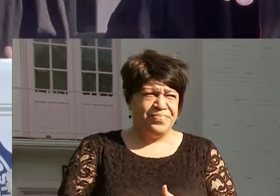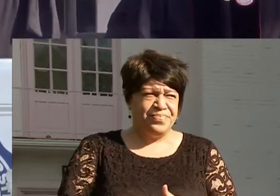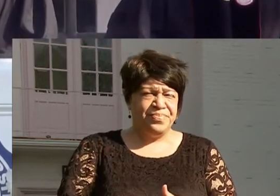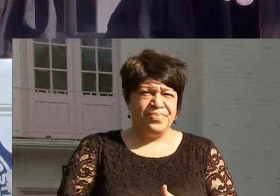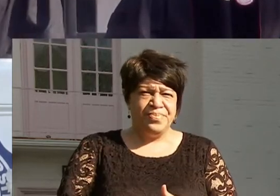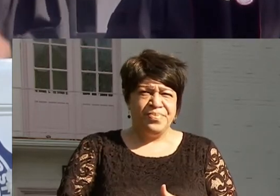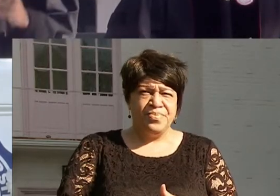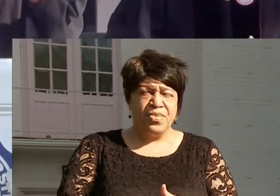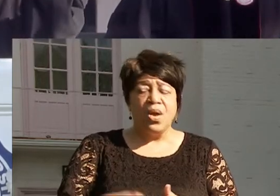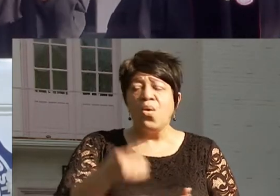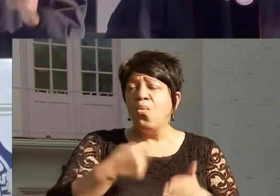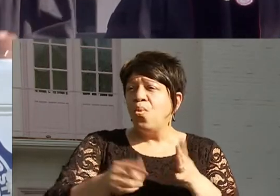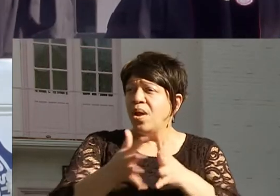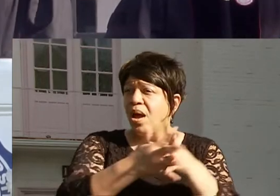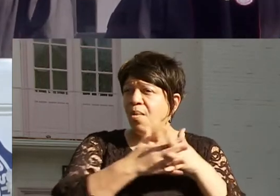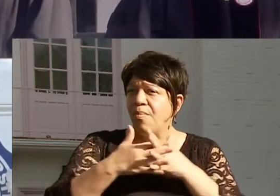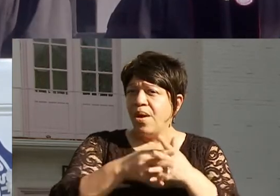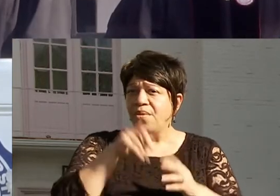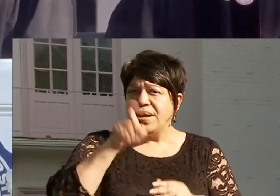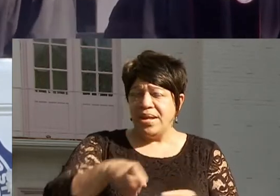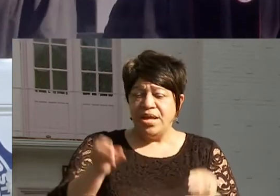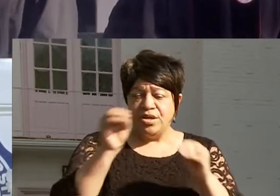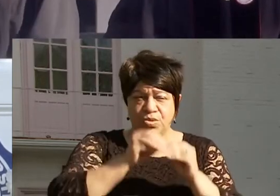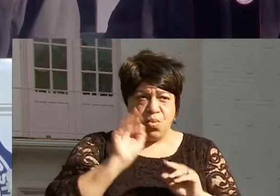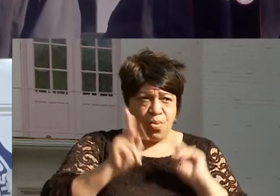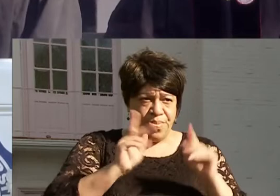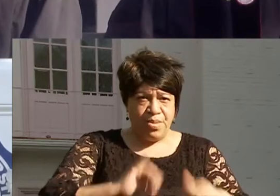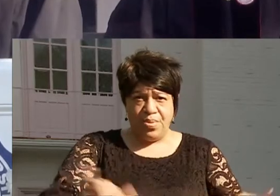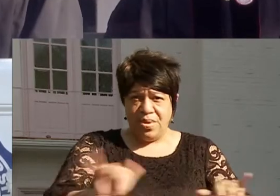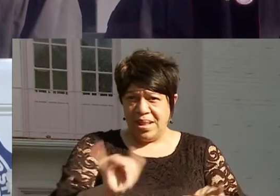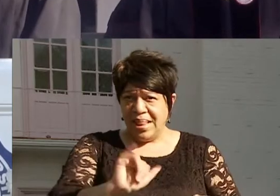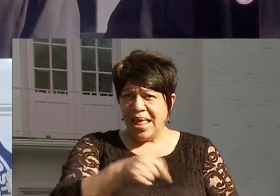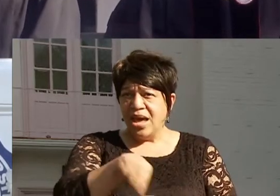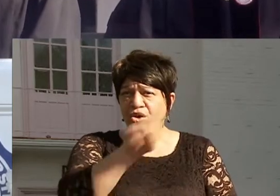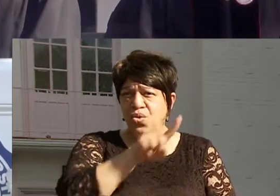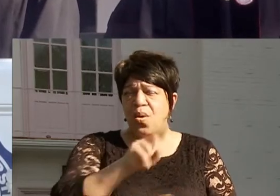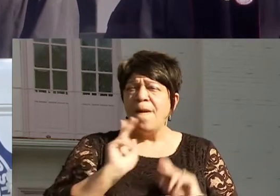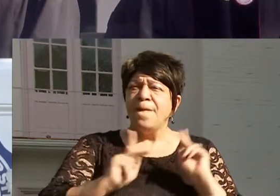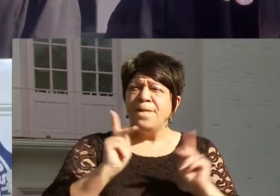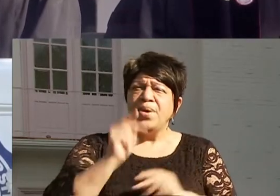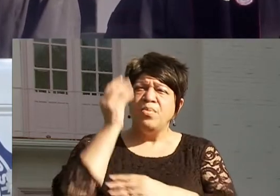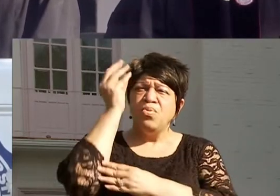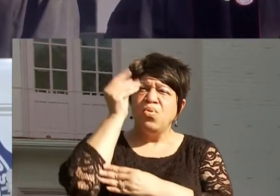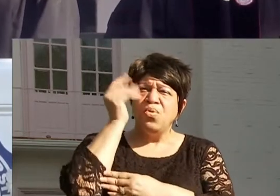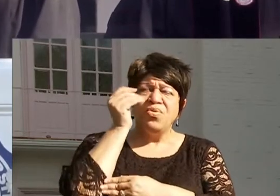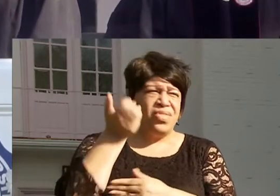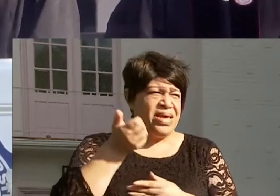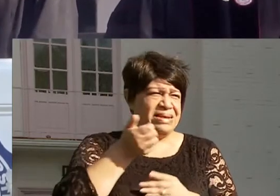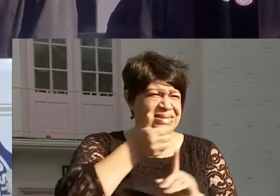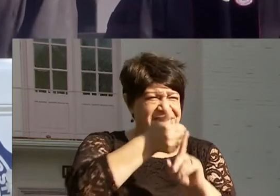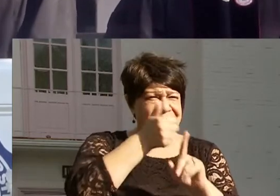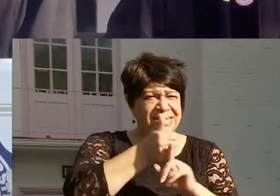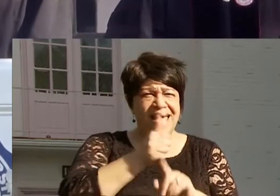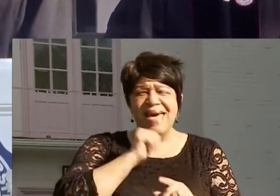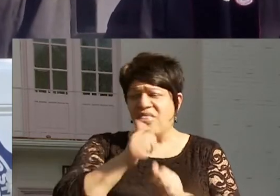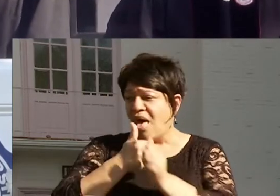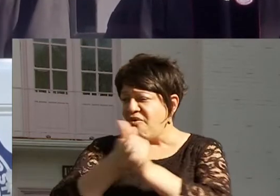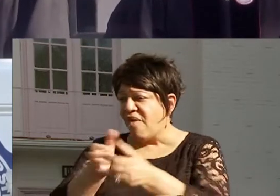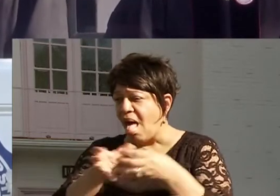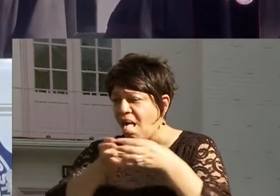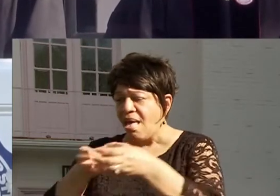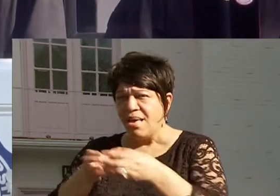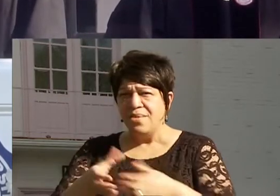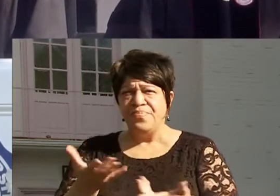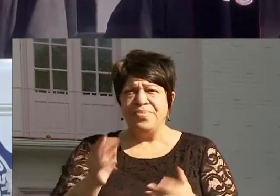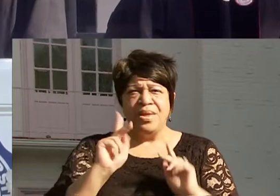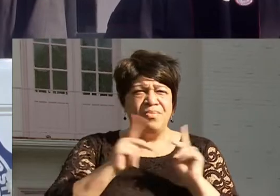What America needs is more individuals like you, individuals who think individually and don't follow the herd, individuals that